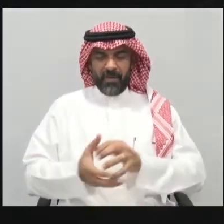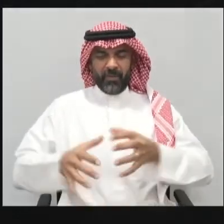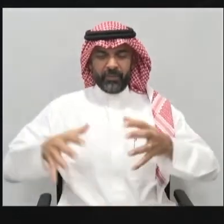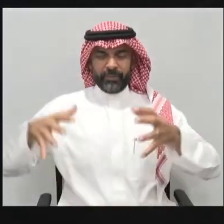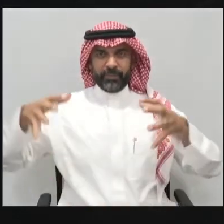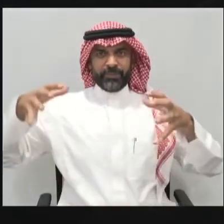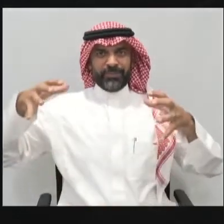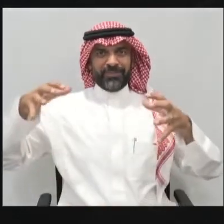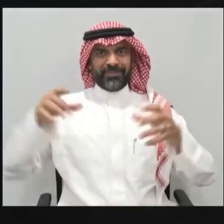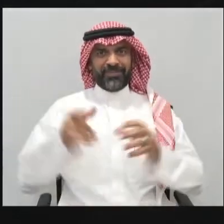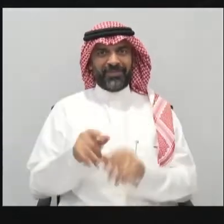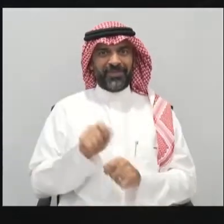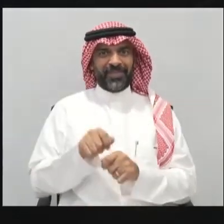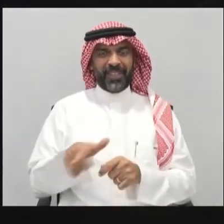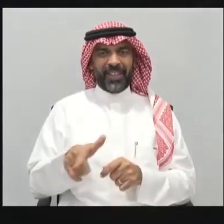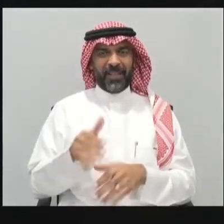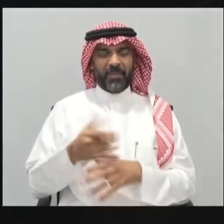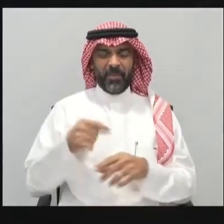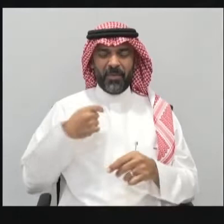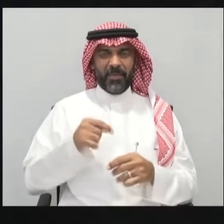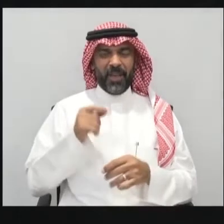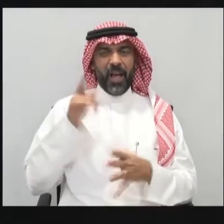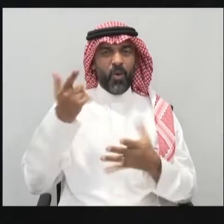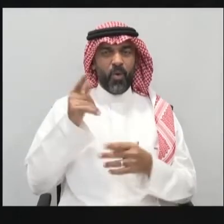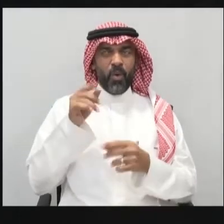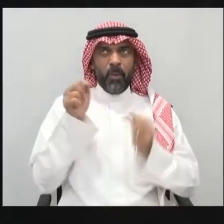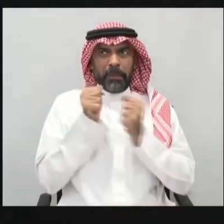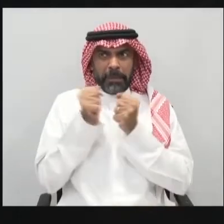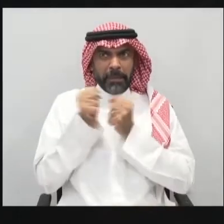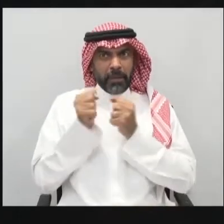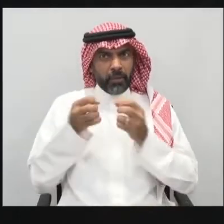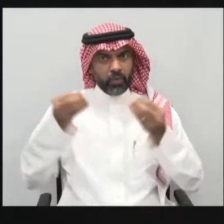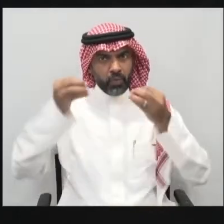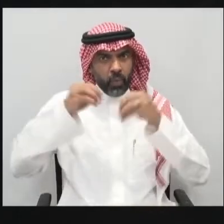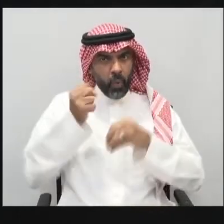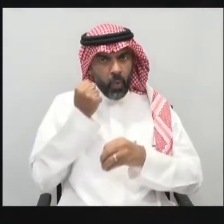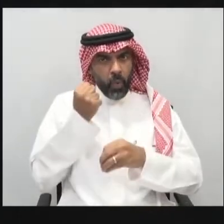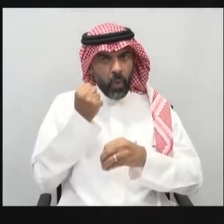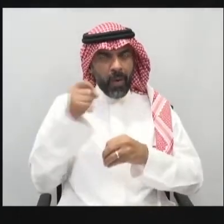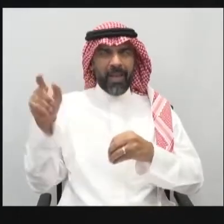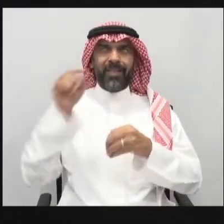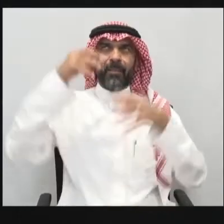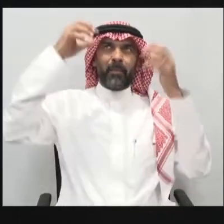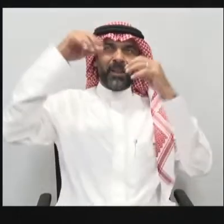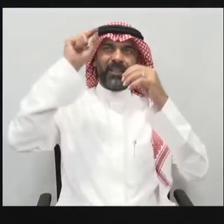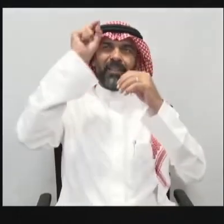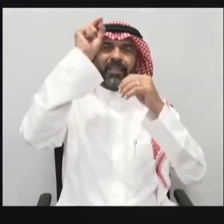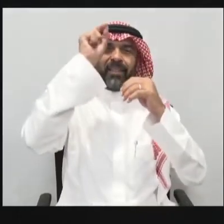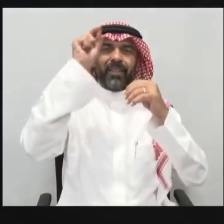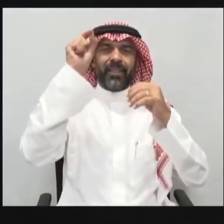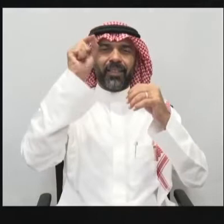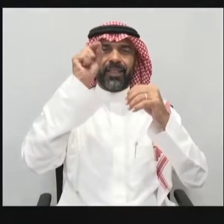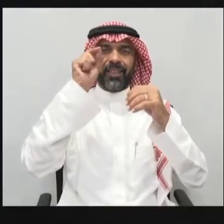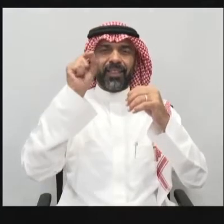but because it's so cold, on the way down, the water turns into ice. This kind of ice is